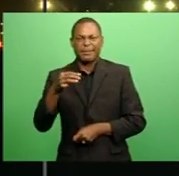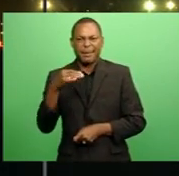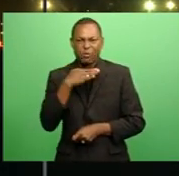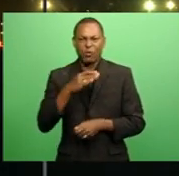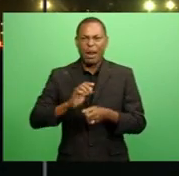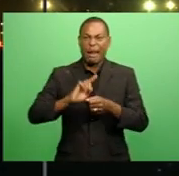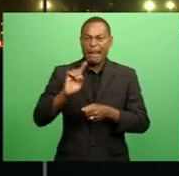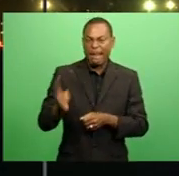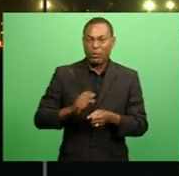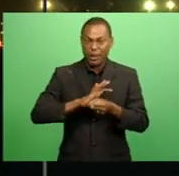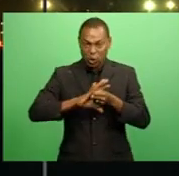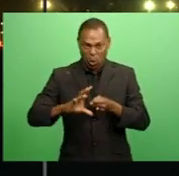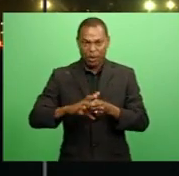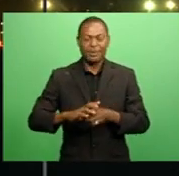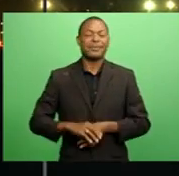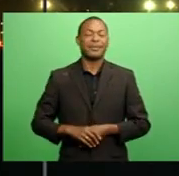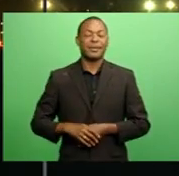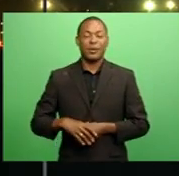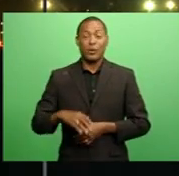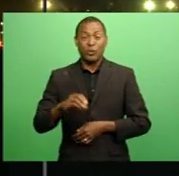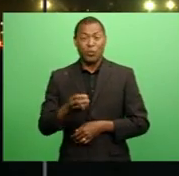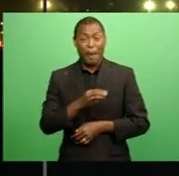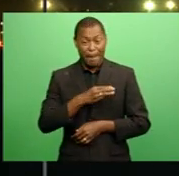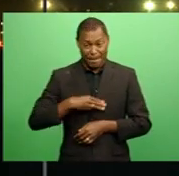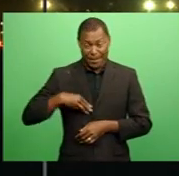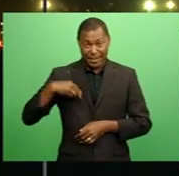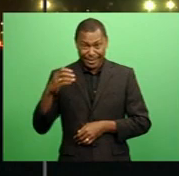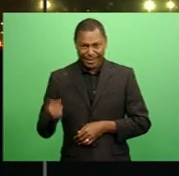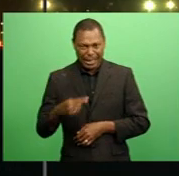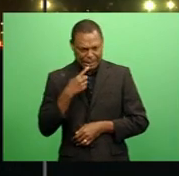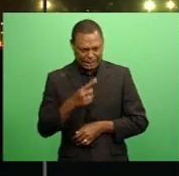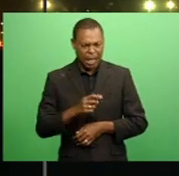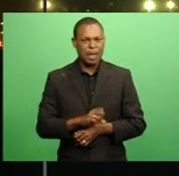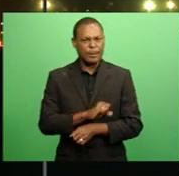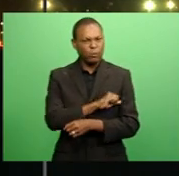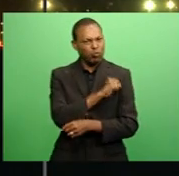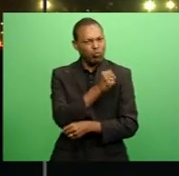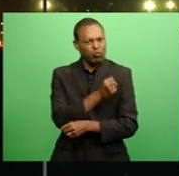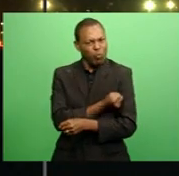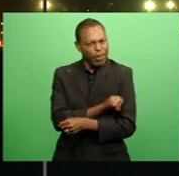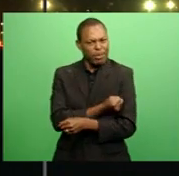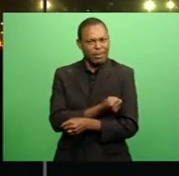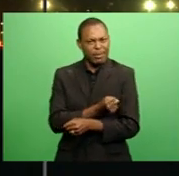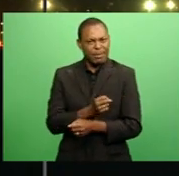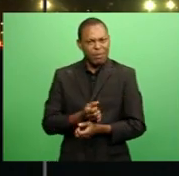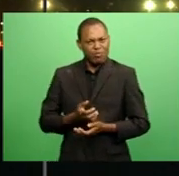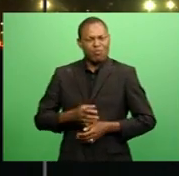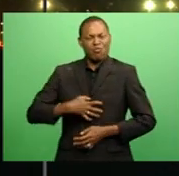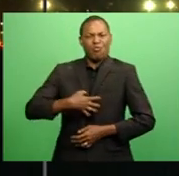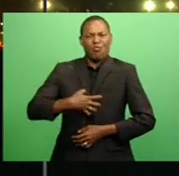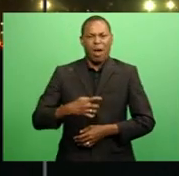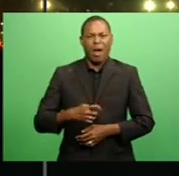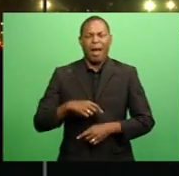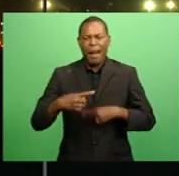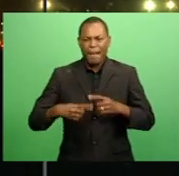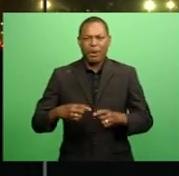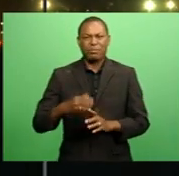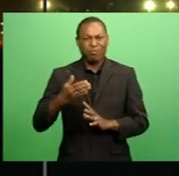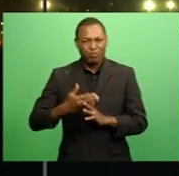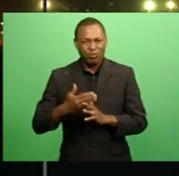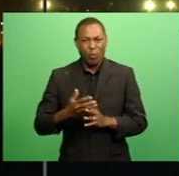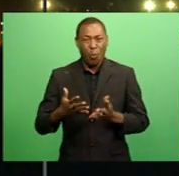Health Dr. Ifiremi Wangai-Nambete says the new test kits will strengthen their capacity to screen samples at the borders and the